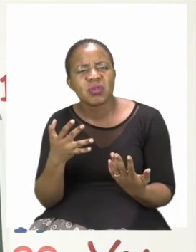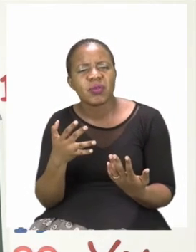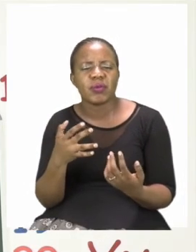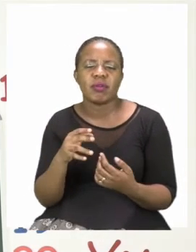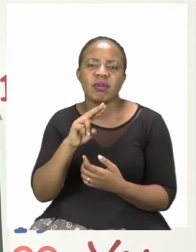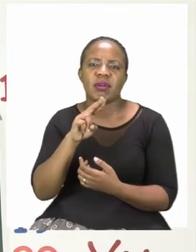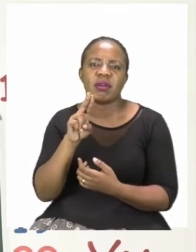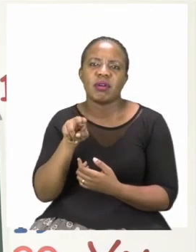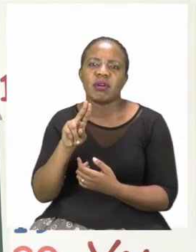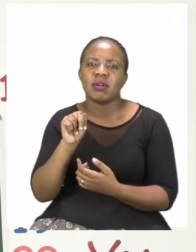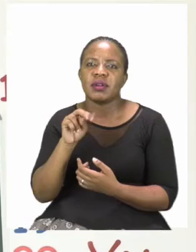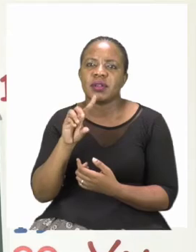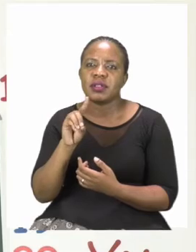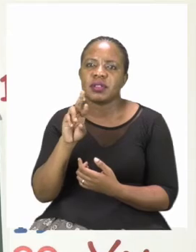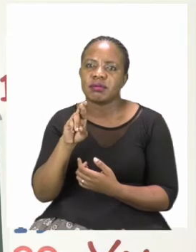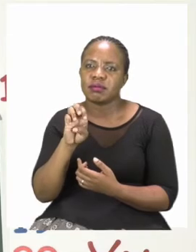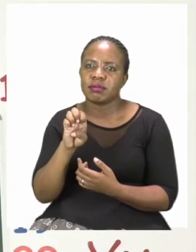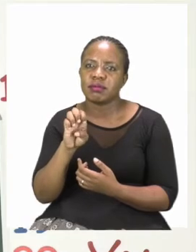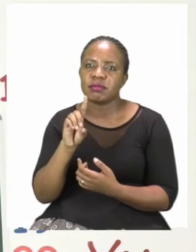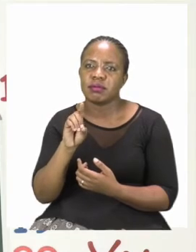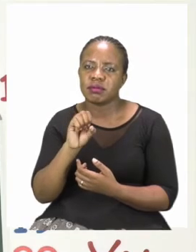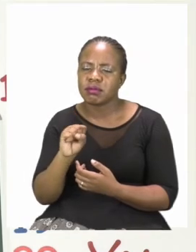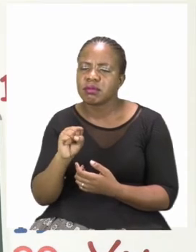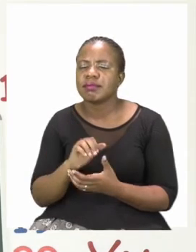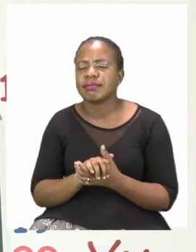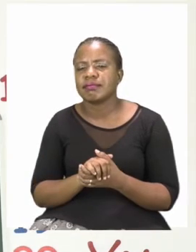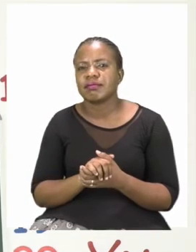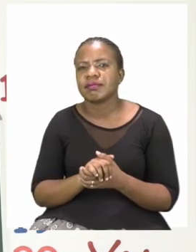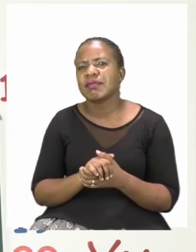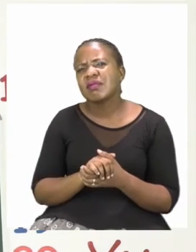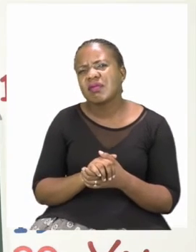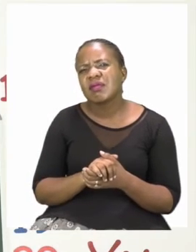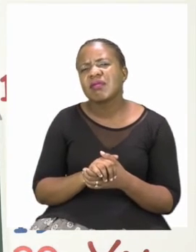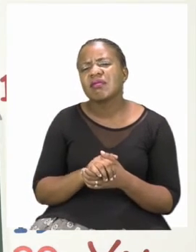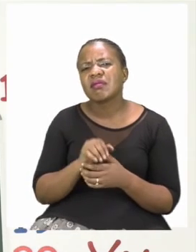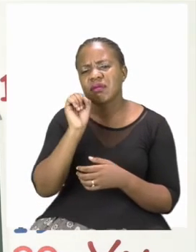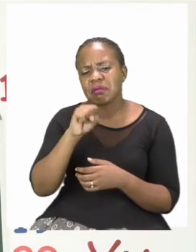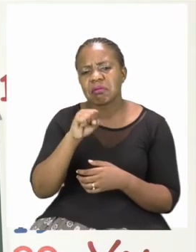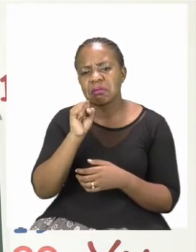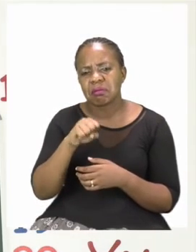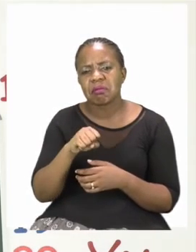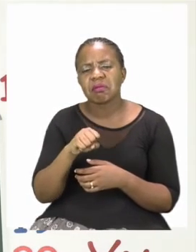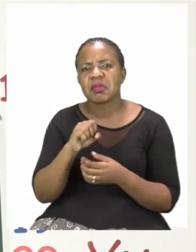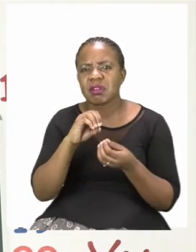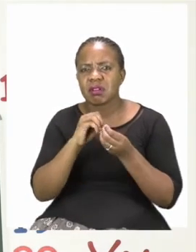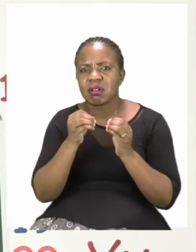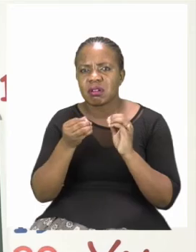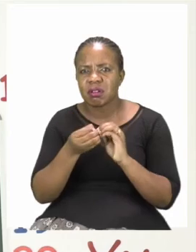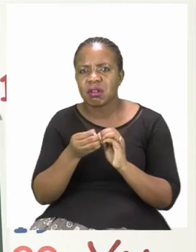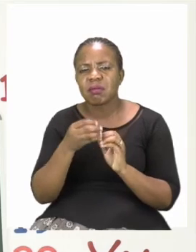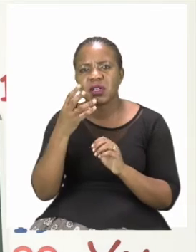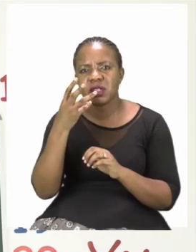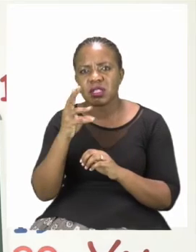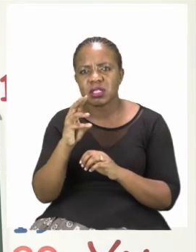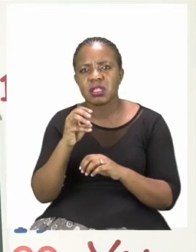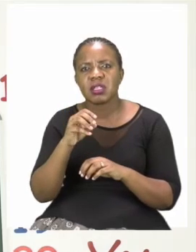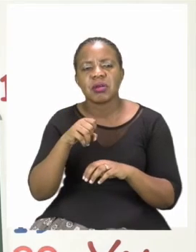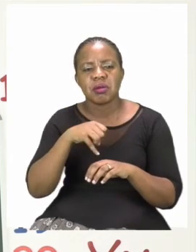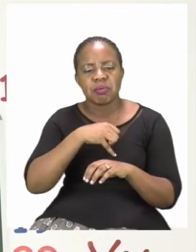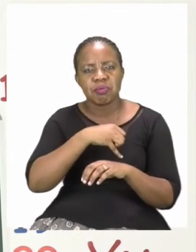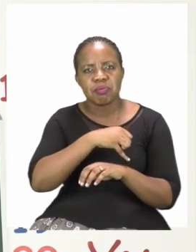it. And then you're going to trace the O. You're going to start with